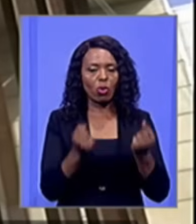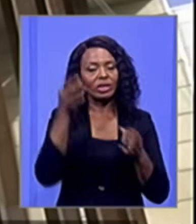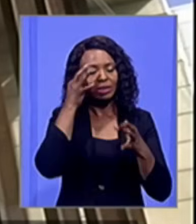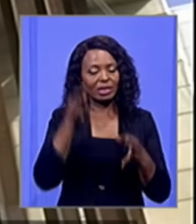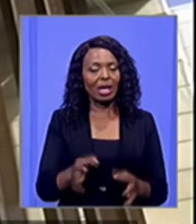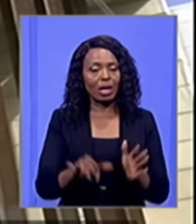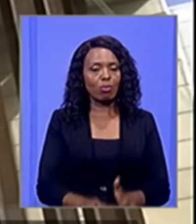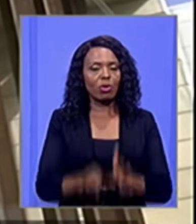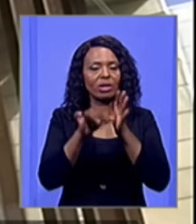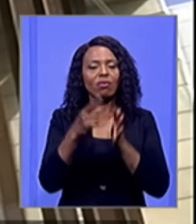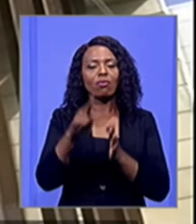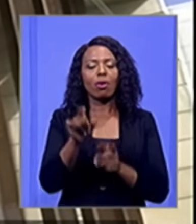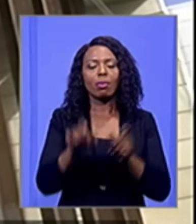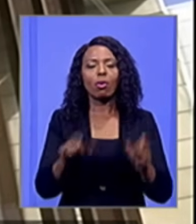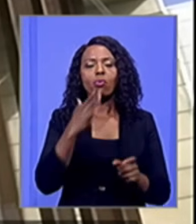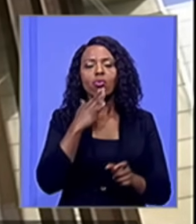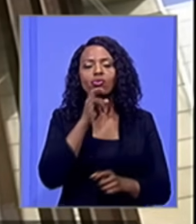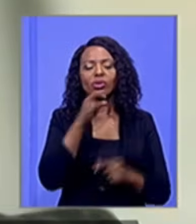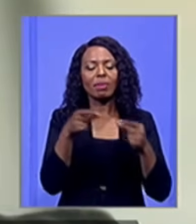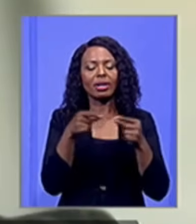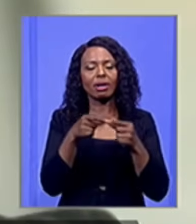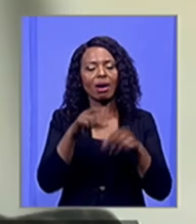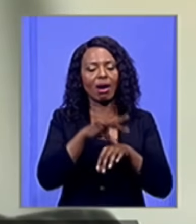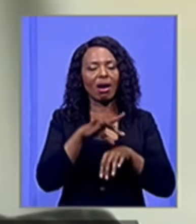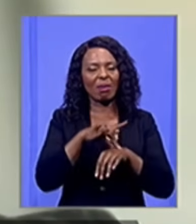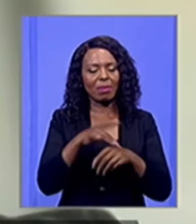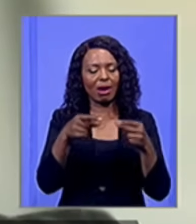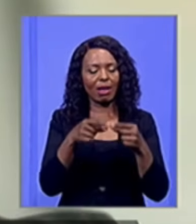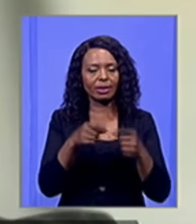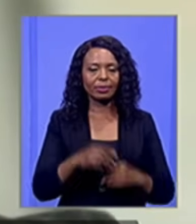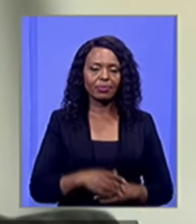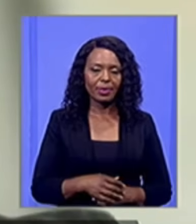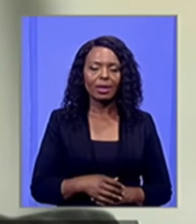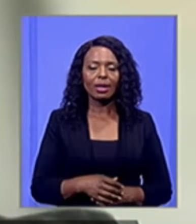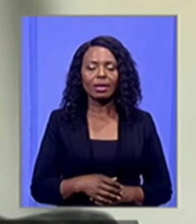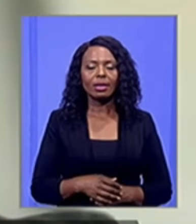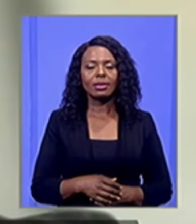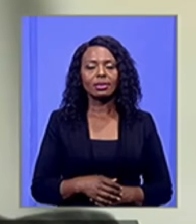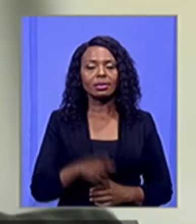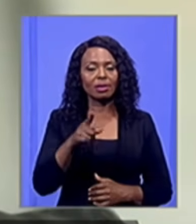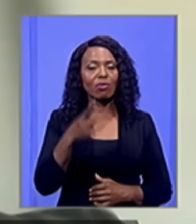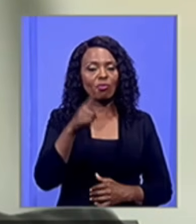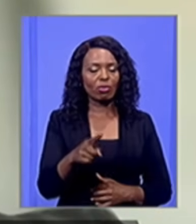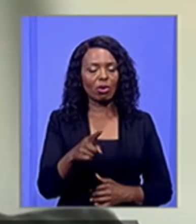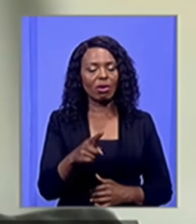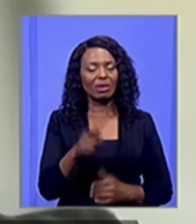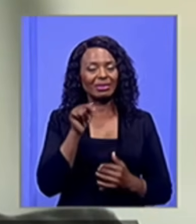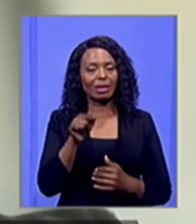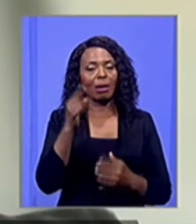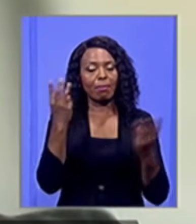di-medical aid le ma Afrika Borwa ka kakaretso. This is a victory in the public interest and